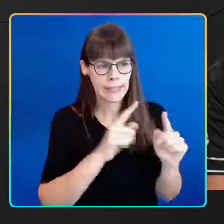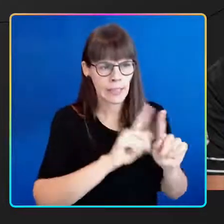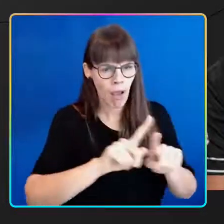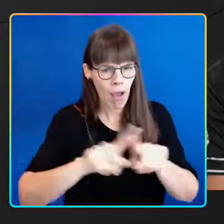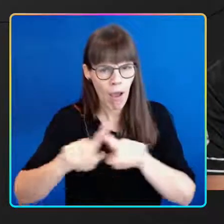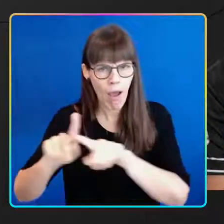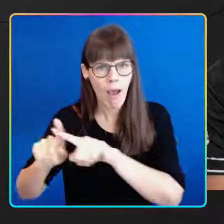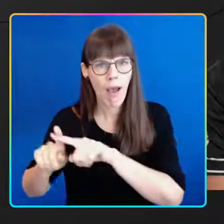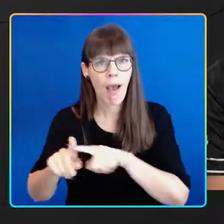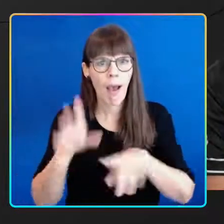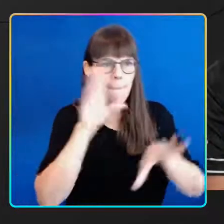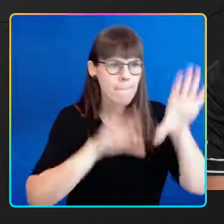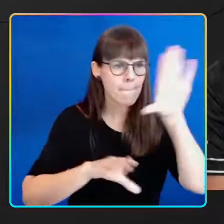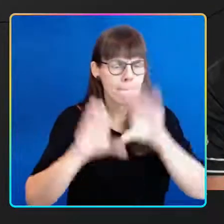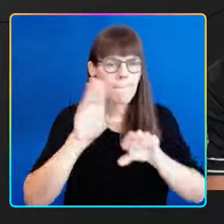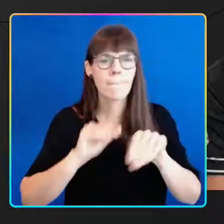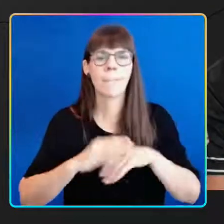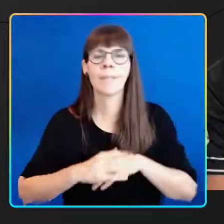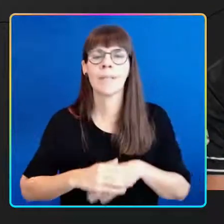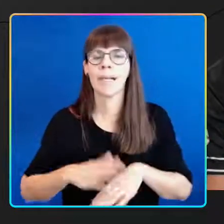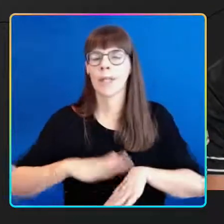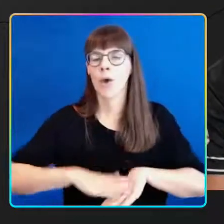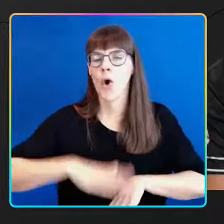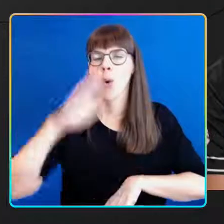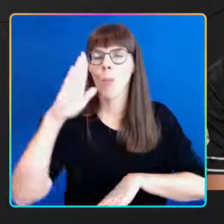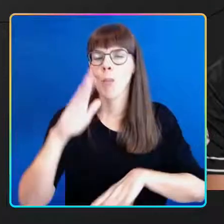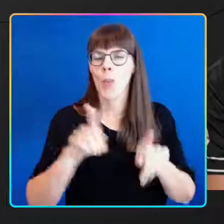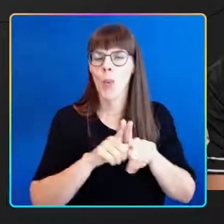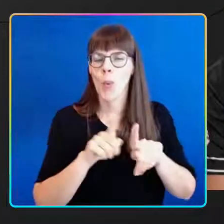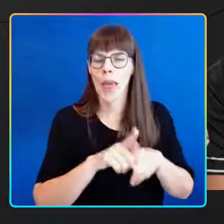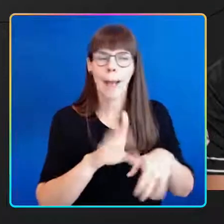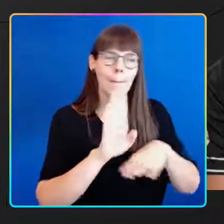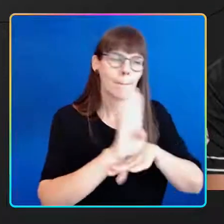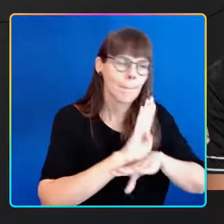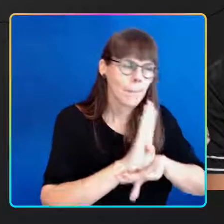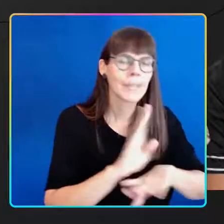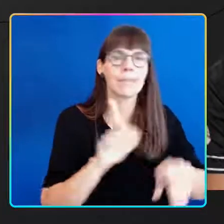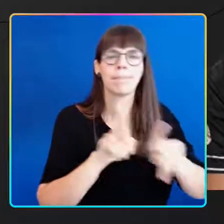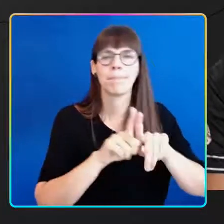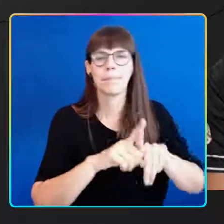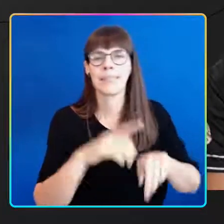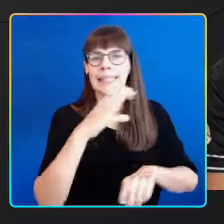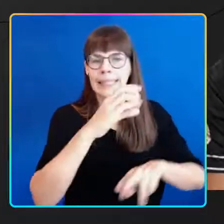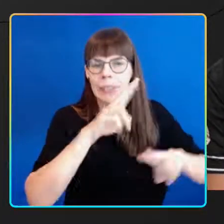Then I moved to industry and I started with C# development, SQL.